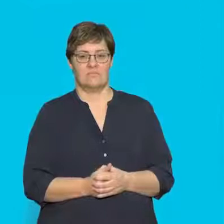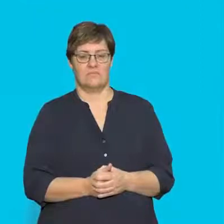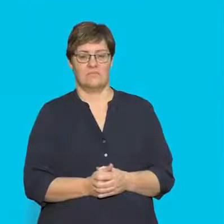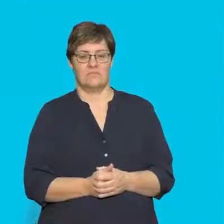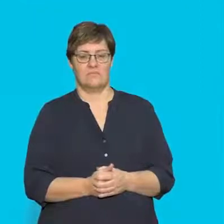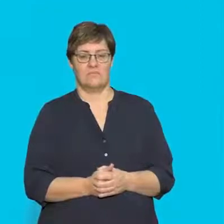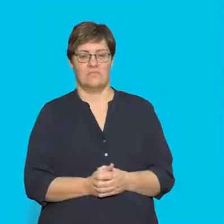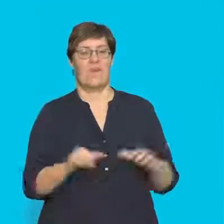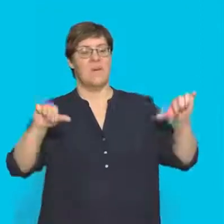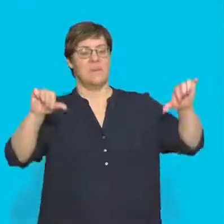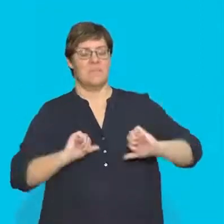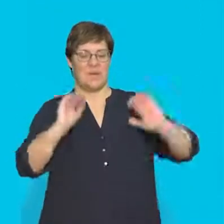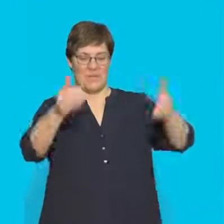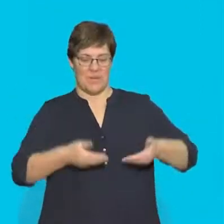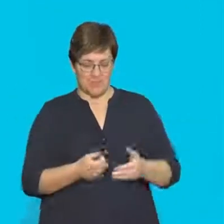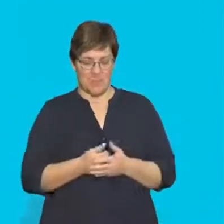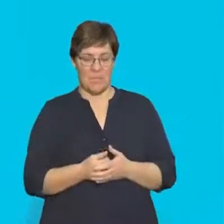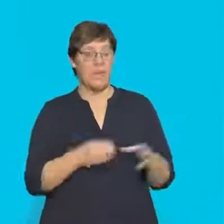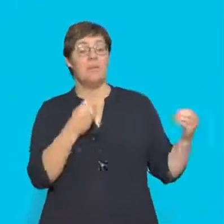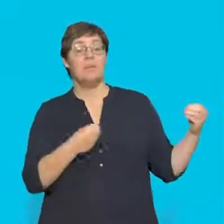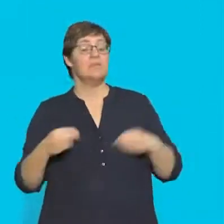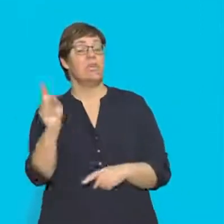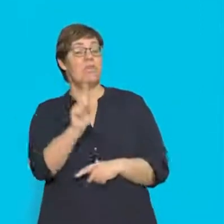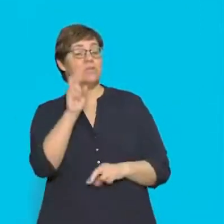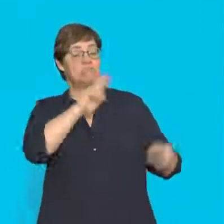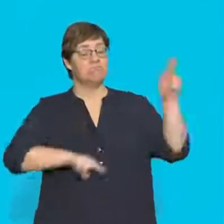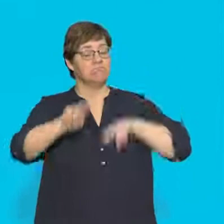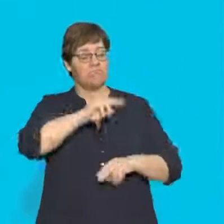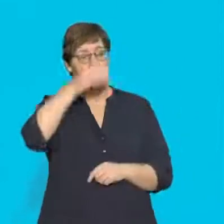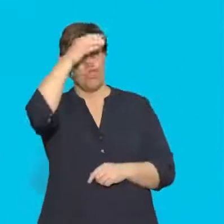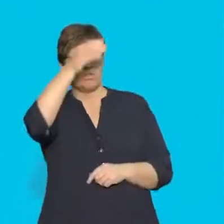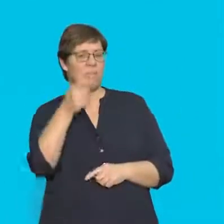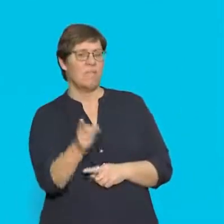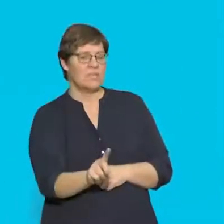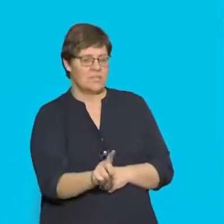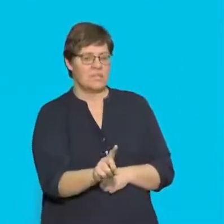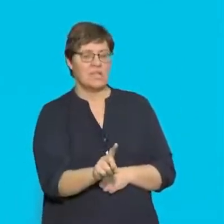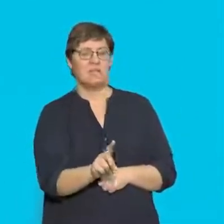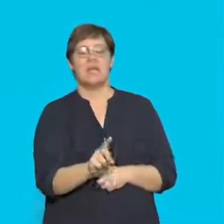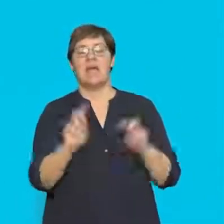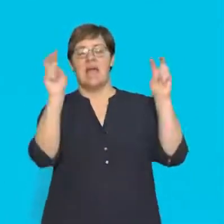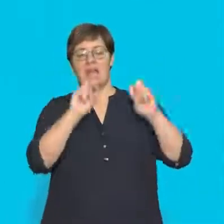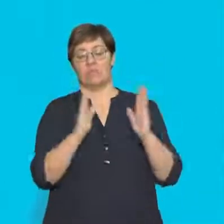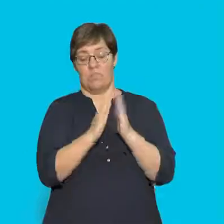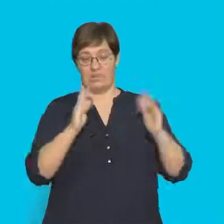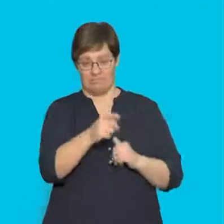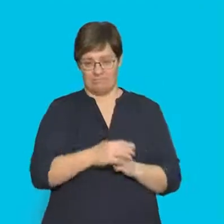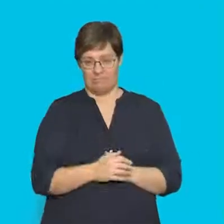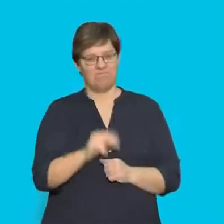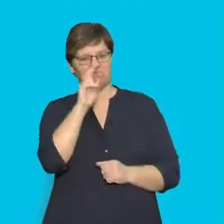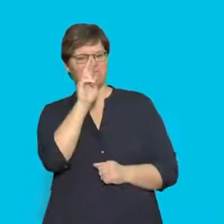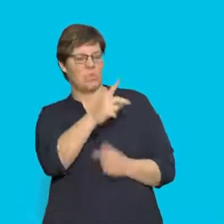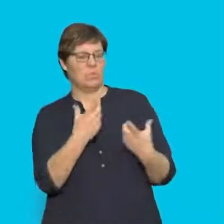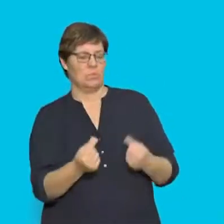Welcome back, everybody. We're busy revising some concepts about electromagnetism. Let's go and have a look what we're doing.